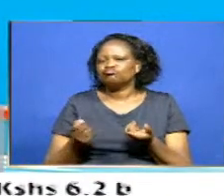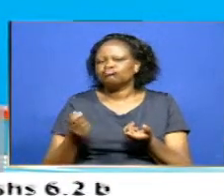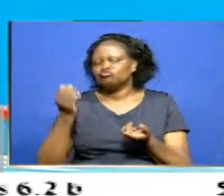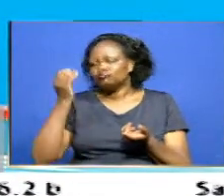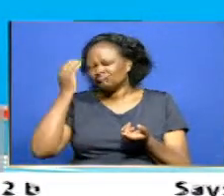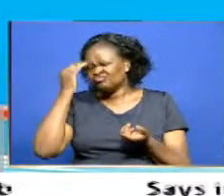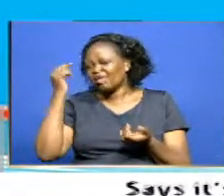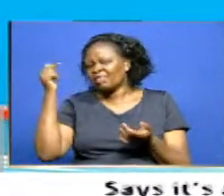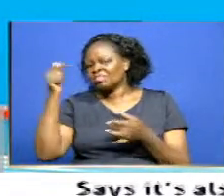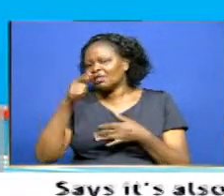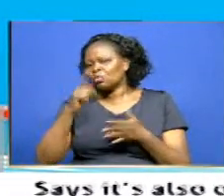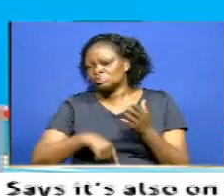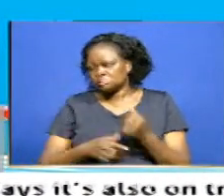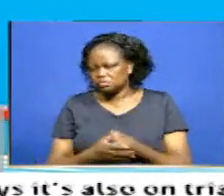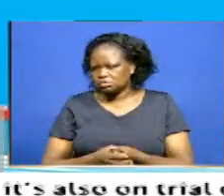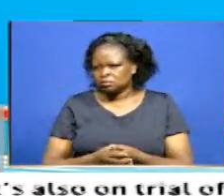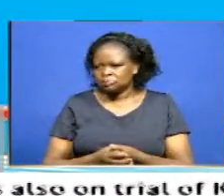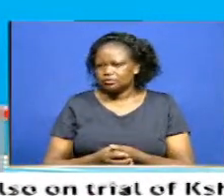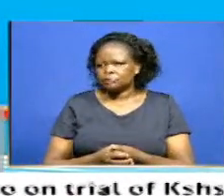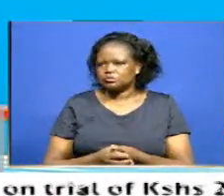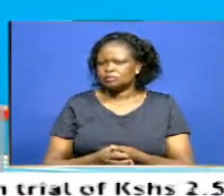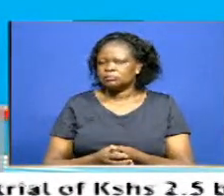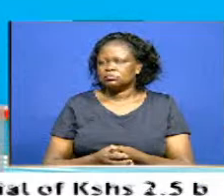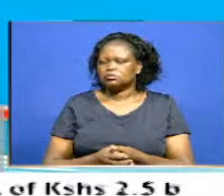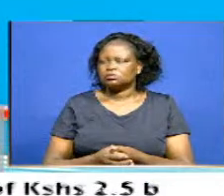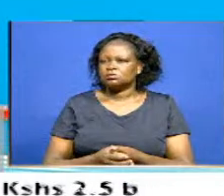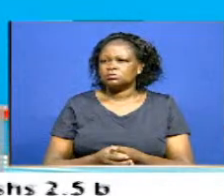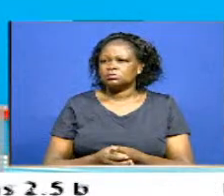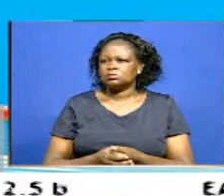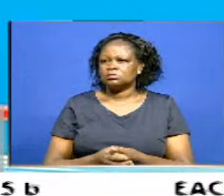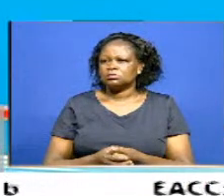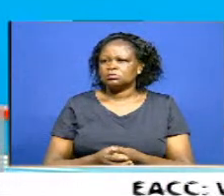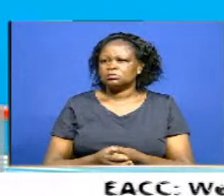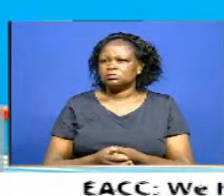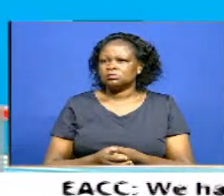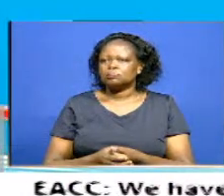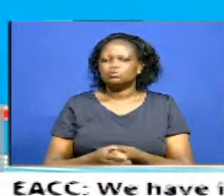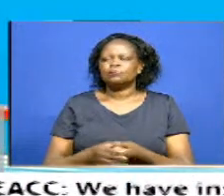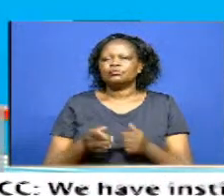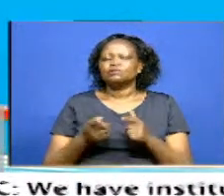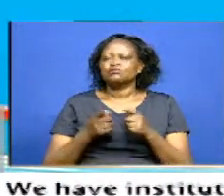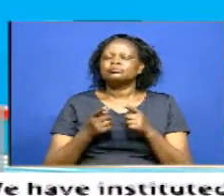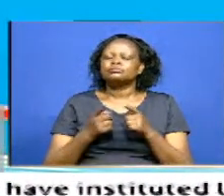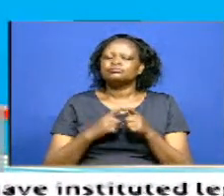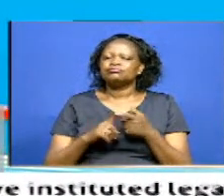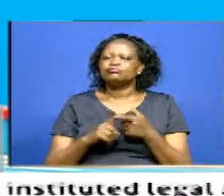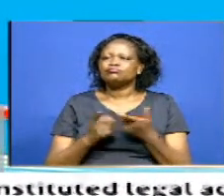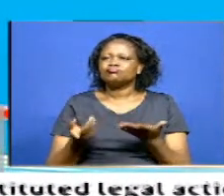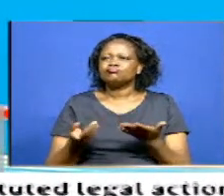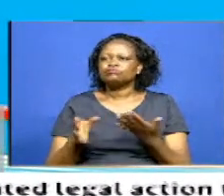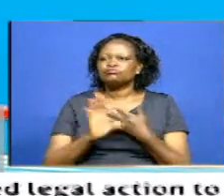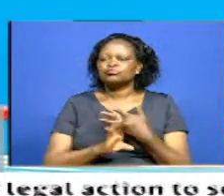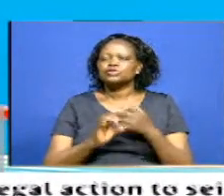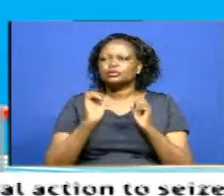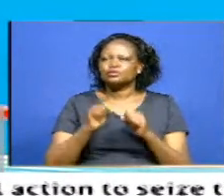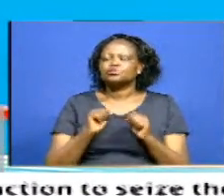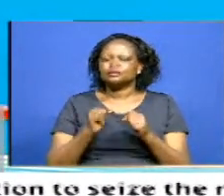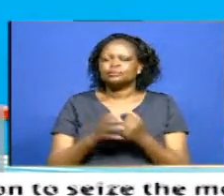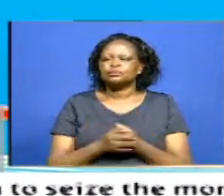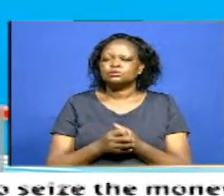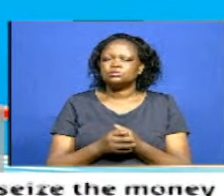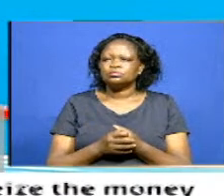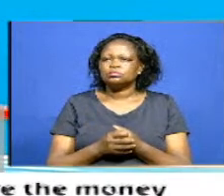authenticity. And then from there, you can be guaranteed that the country is likely to go to